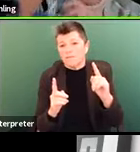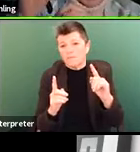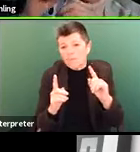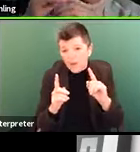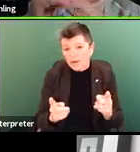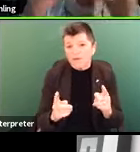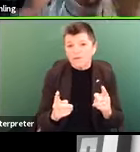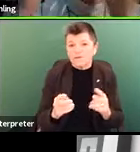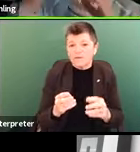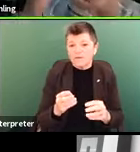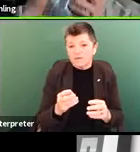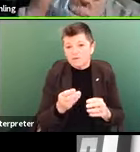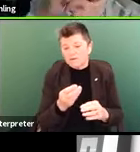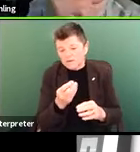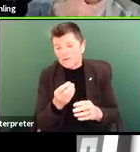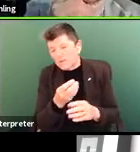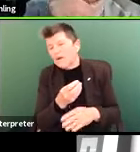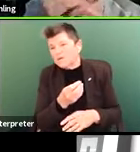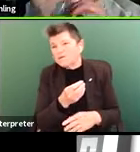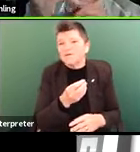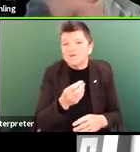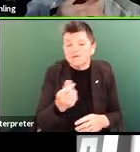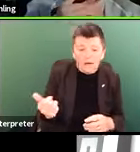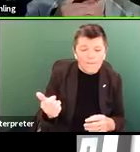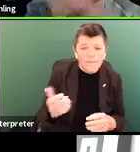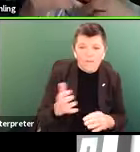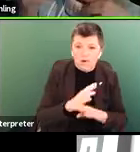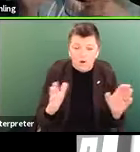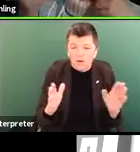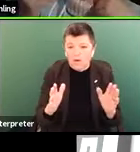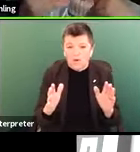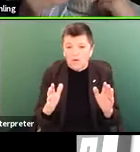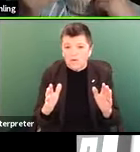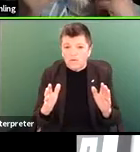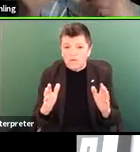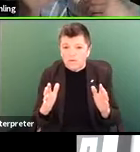some extent, not very